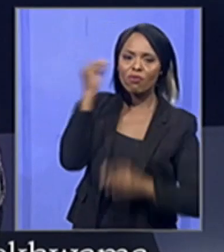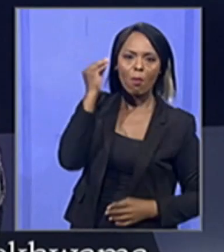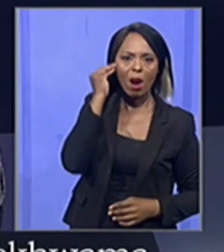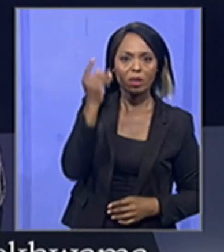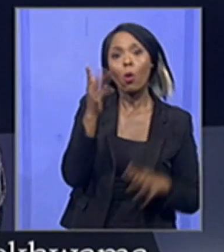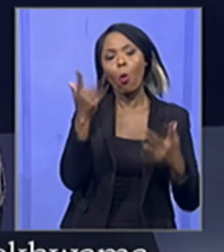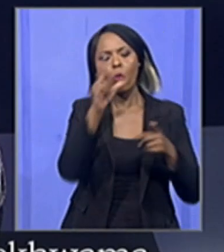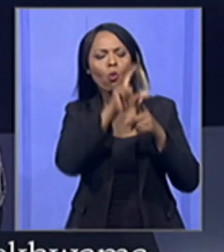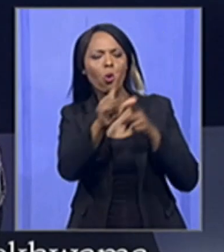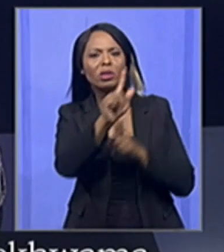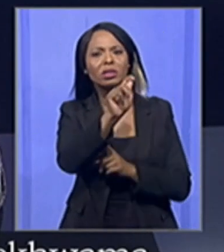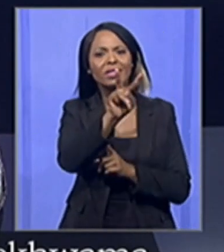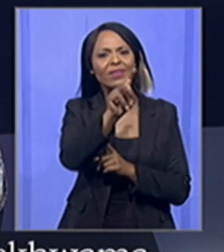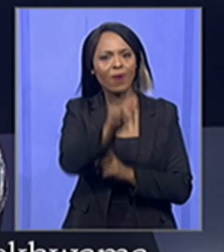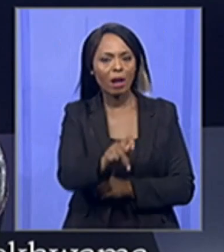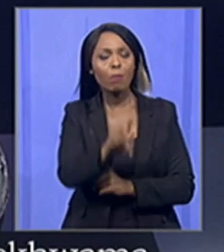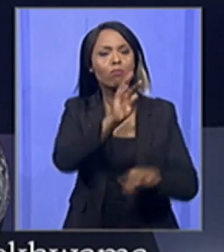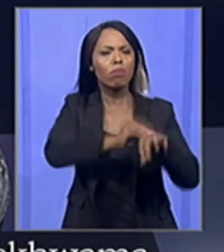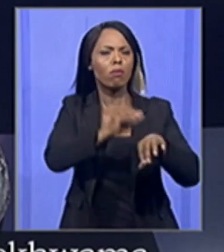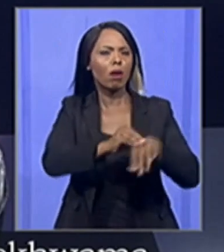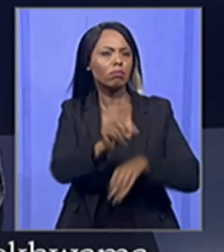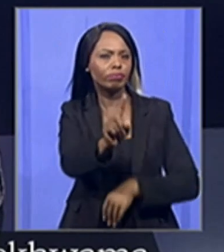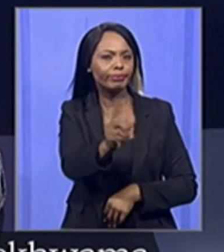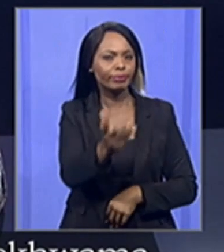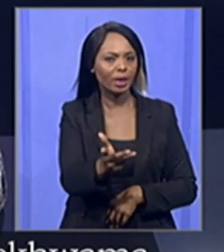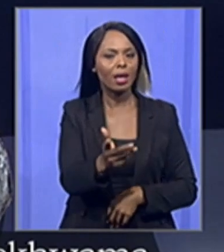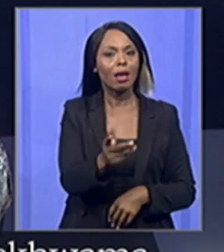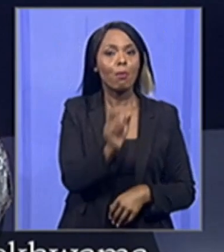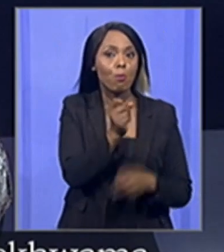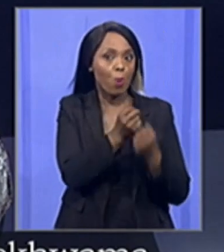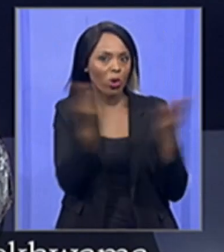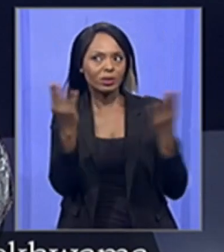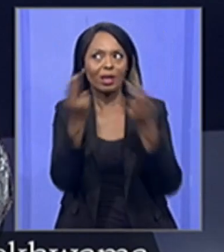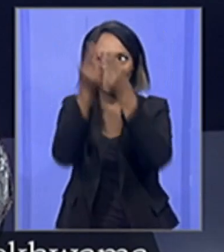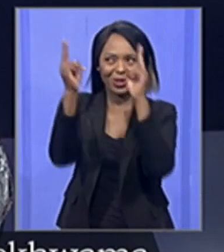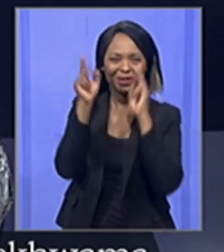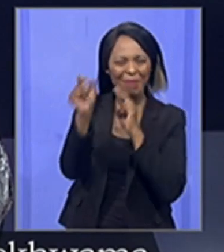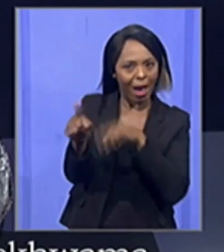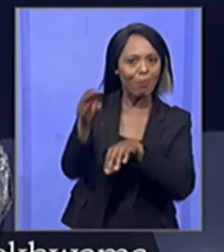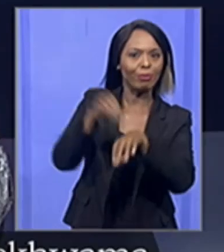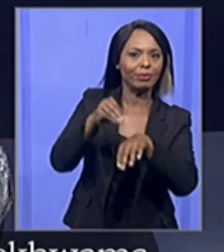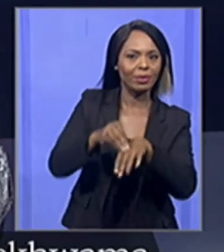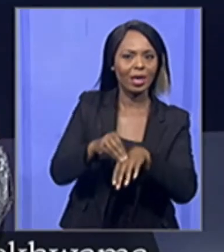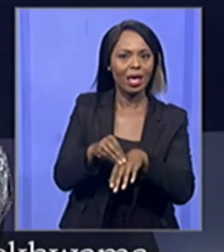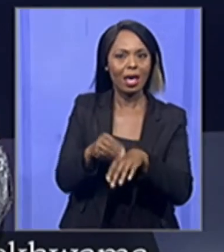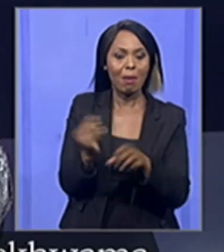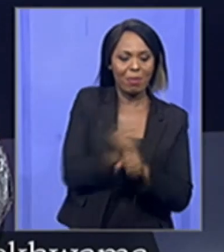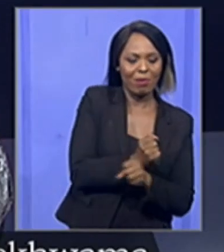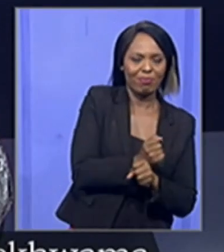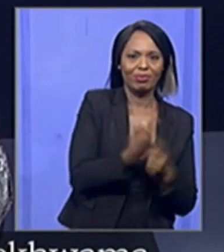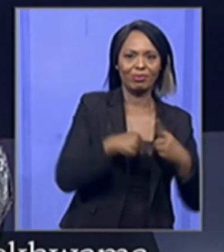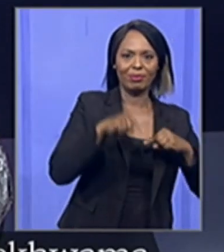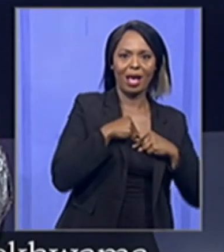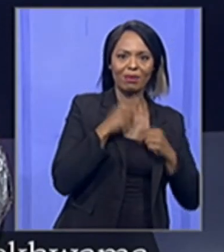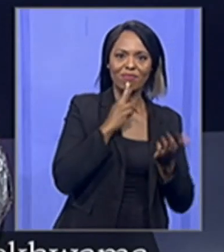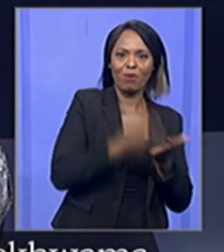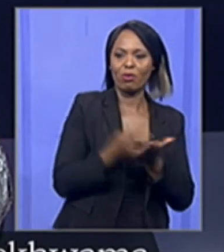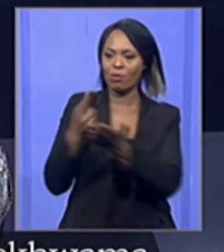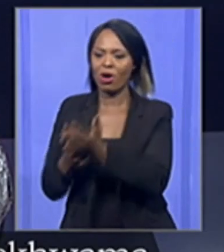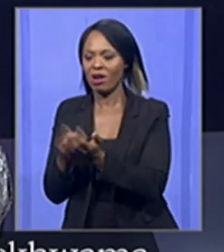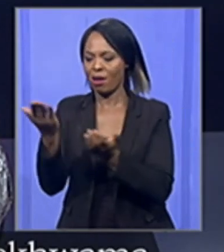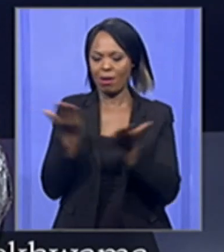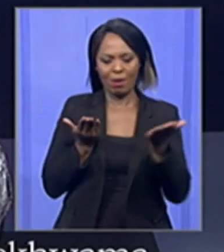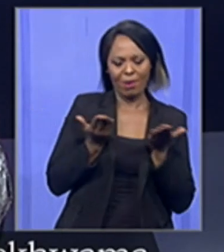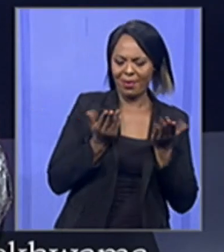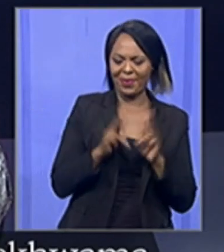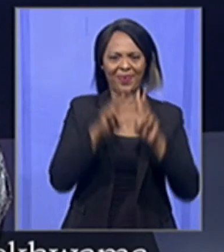collegeng thata e tlhagileng mo di-university e ne e sa swane le e rena re na leng yona ka montšu wa mang